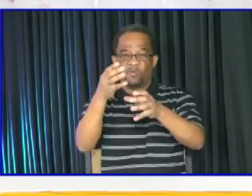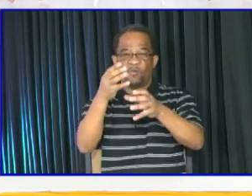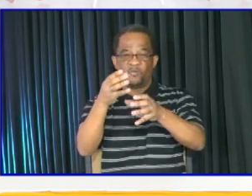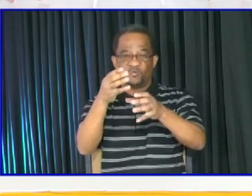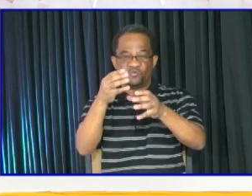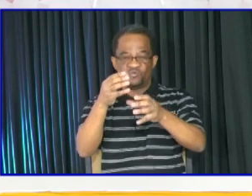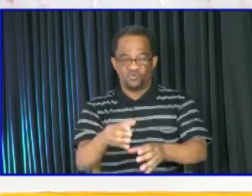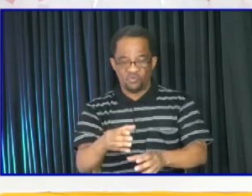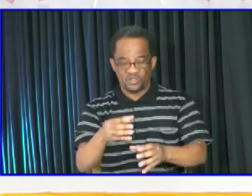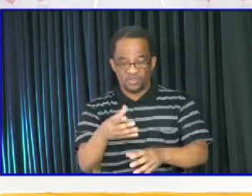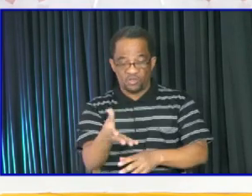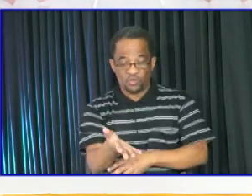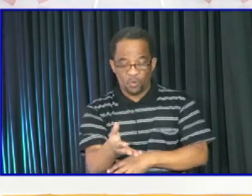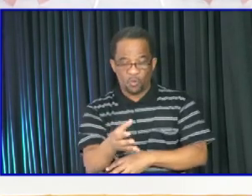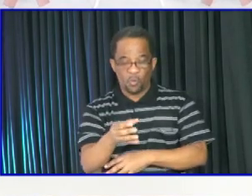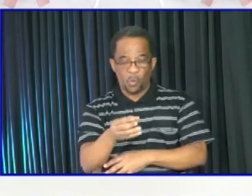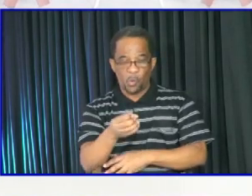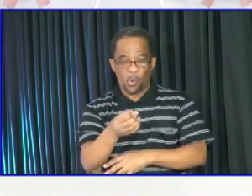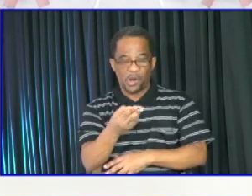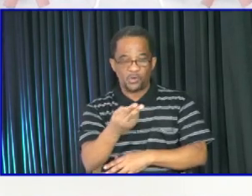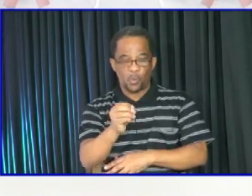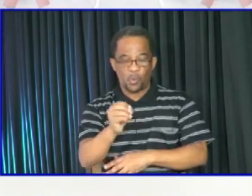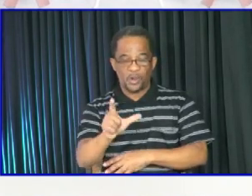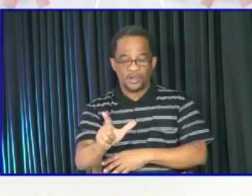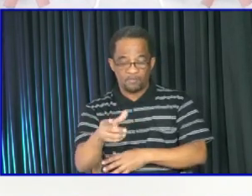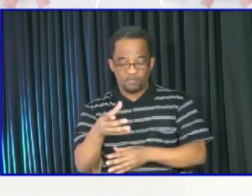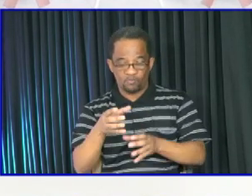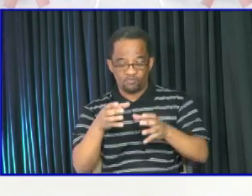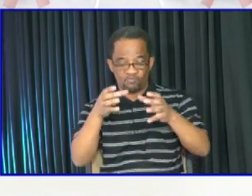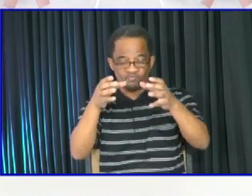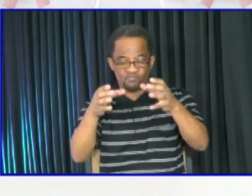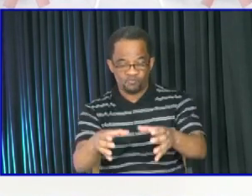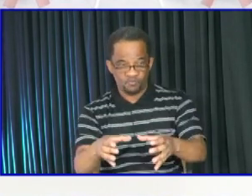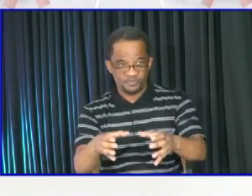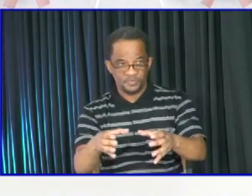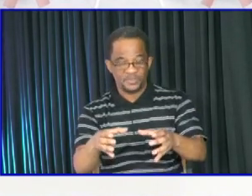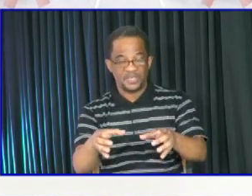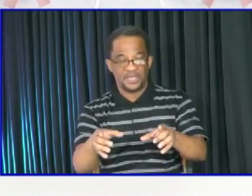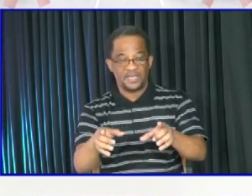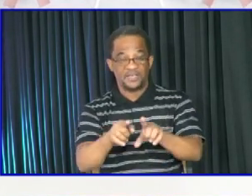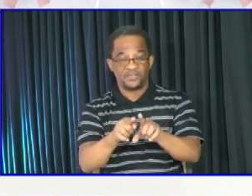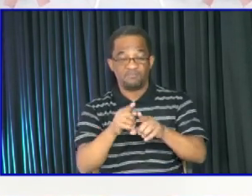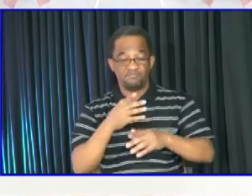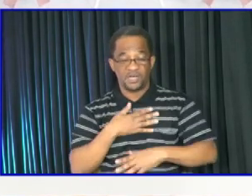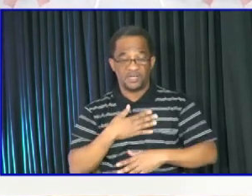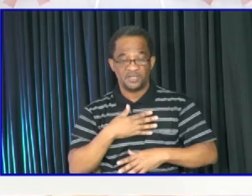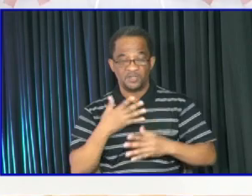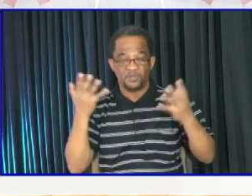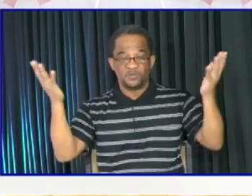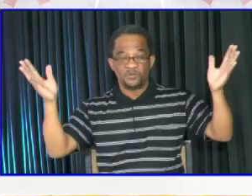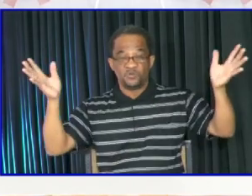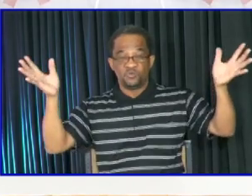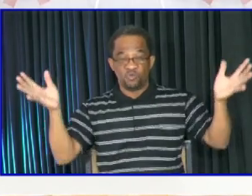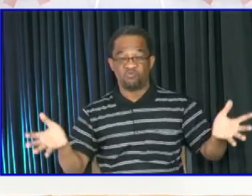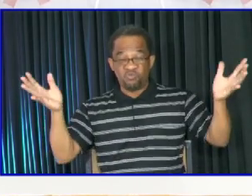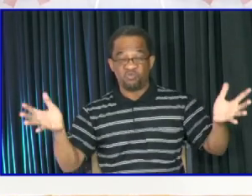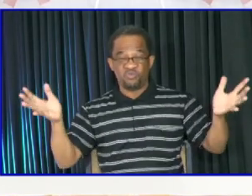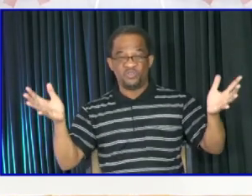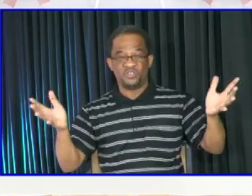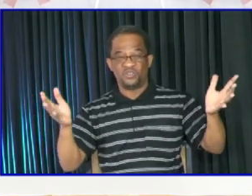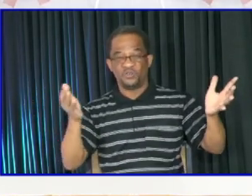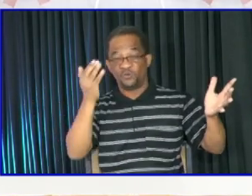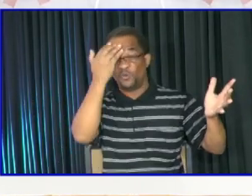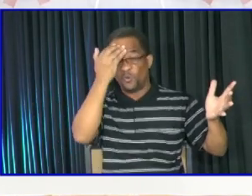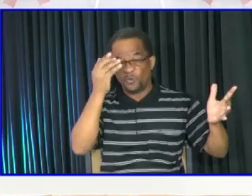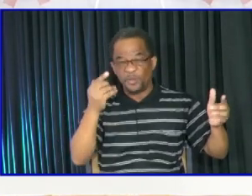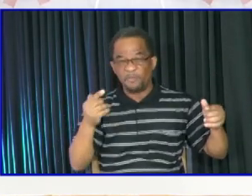as Jesus is thrust on that cross, his body bearing against the nails, his